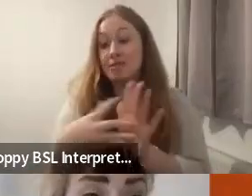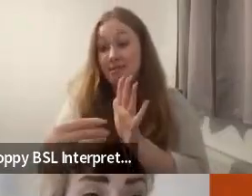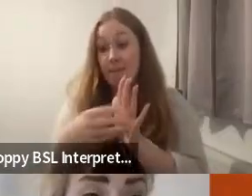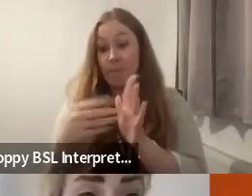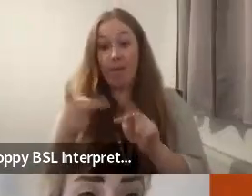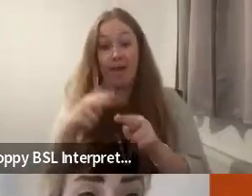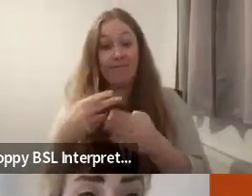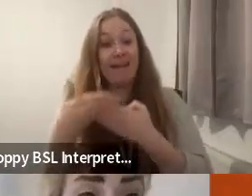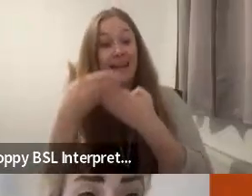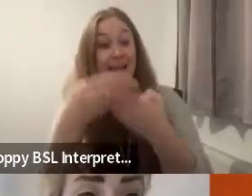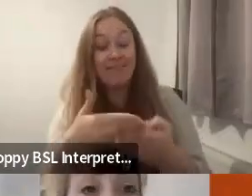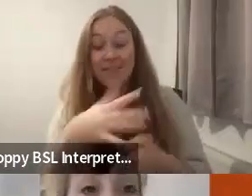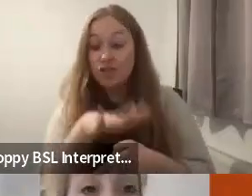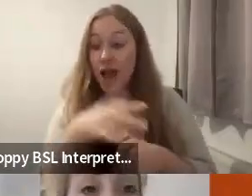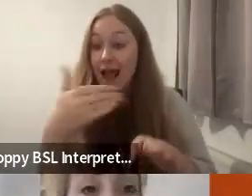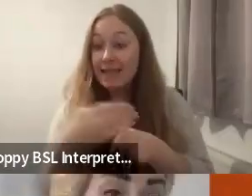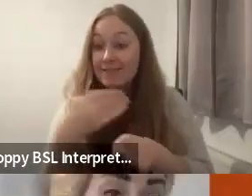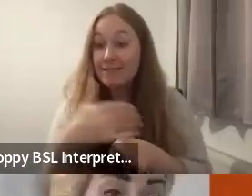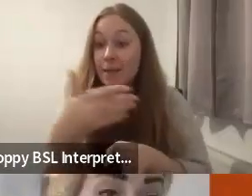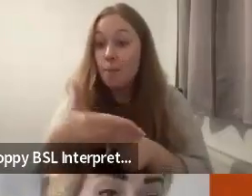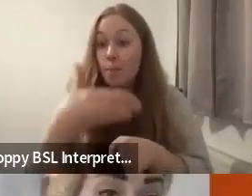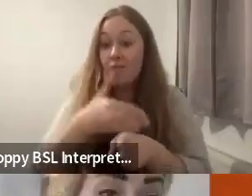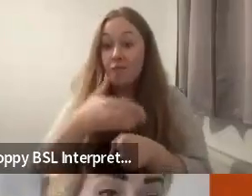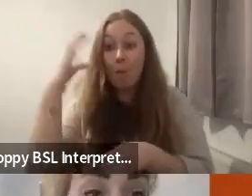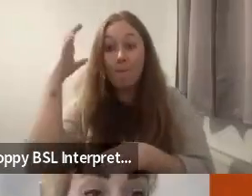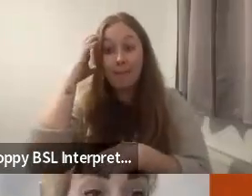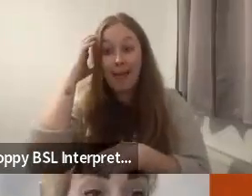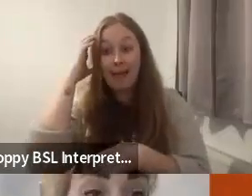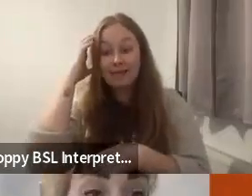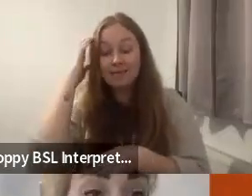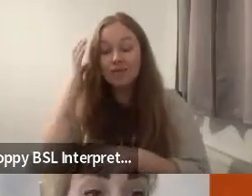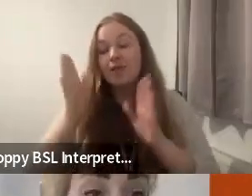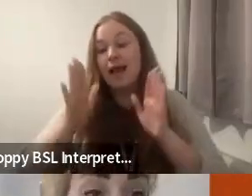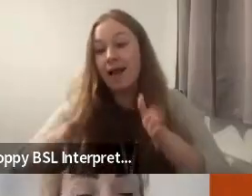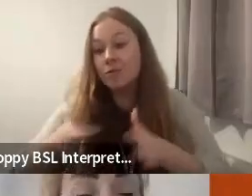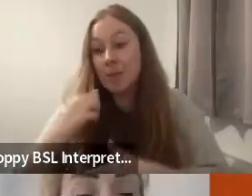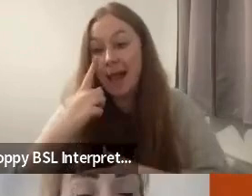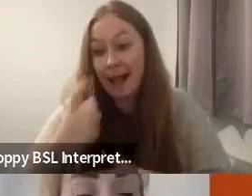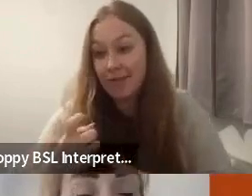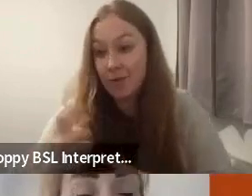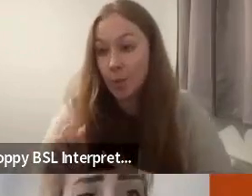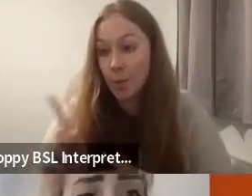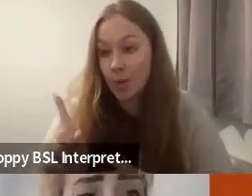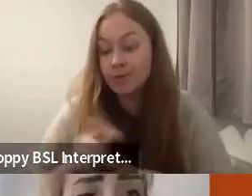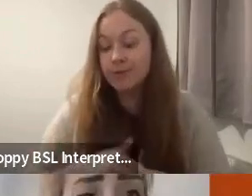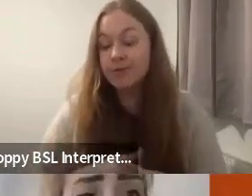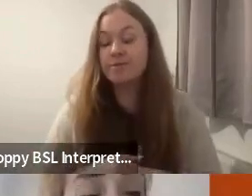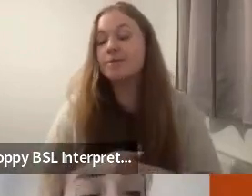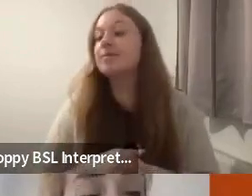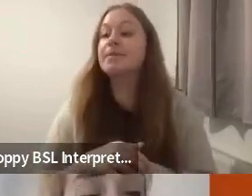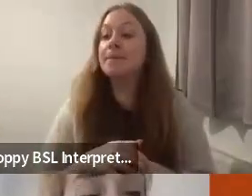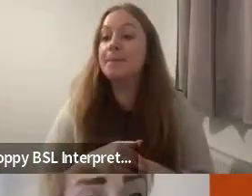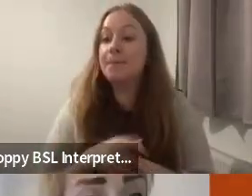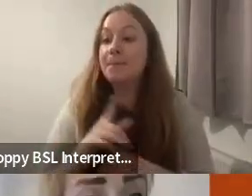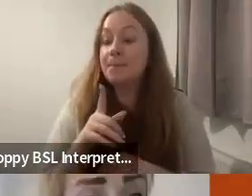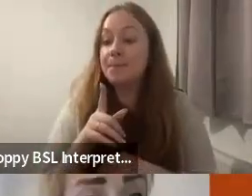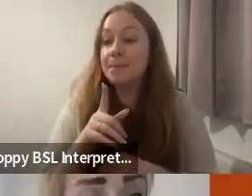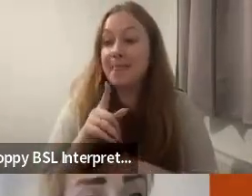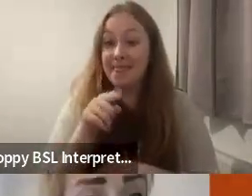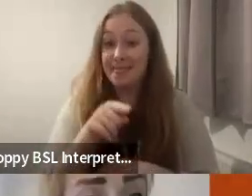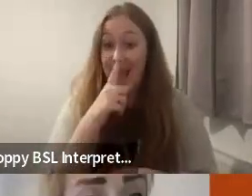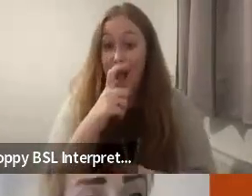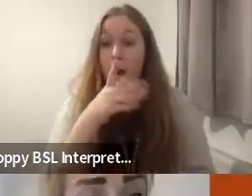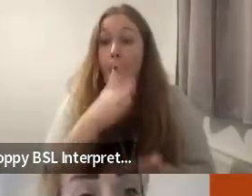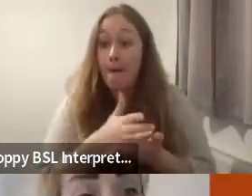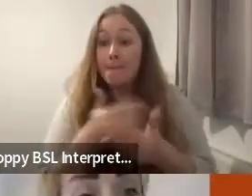do before bed, my tip or area of caution is to make sure that they can complete that